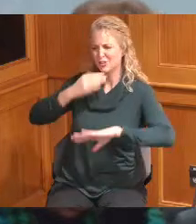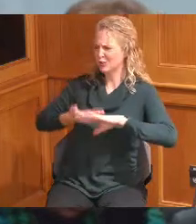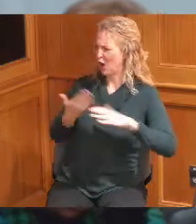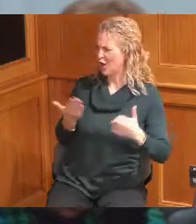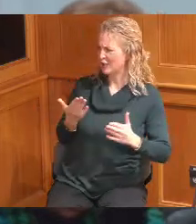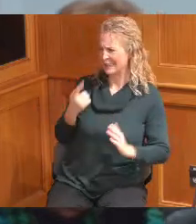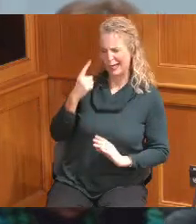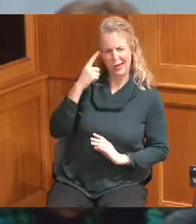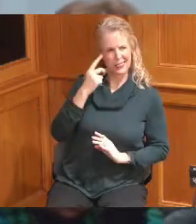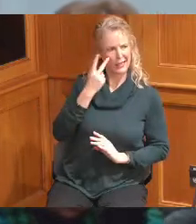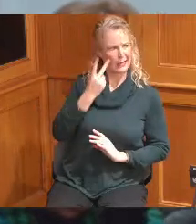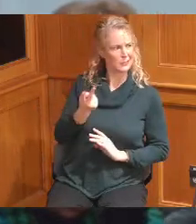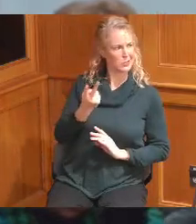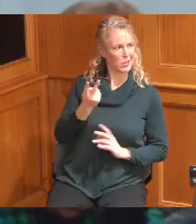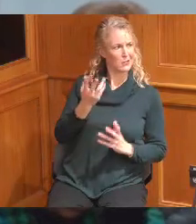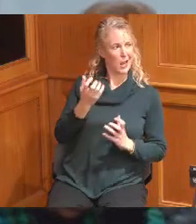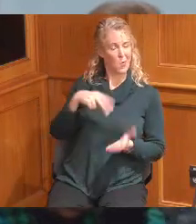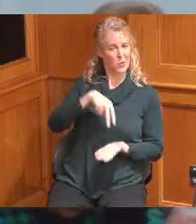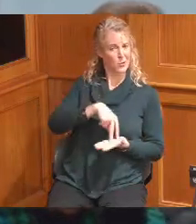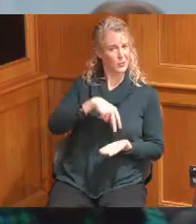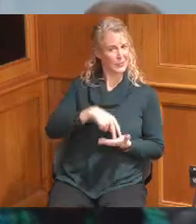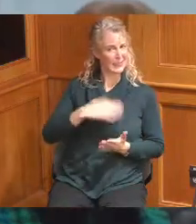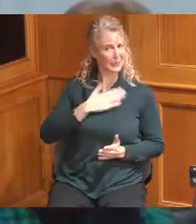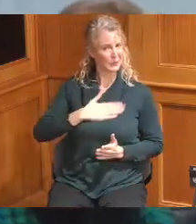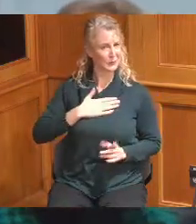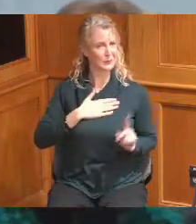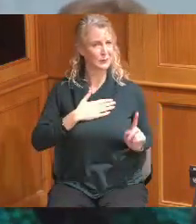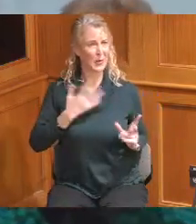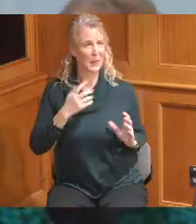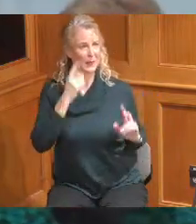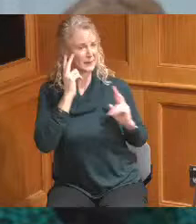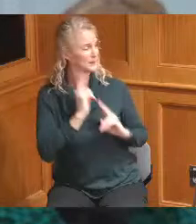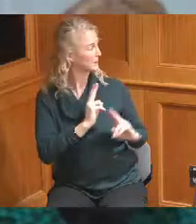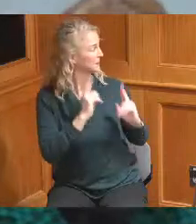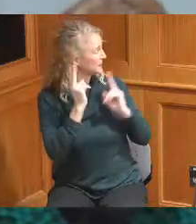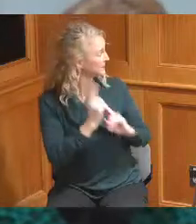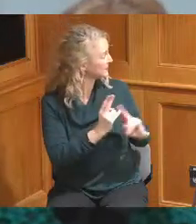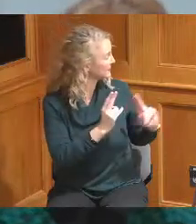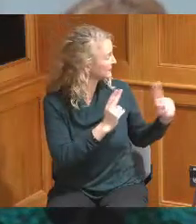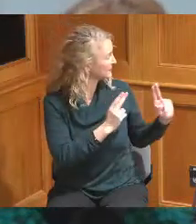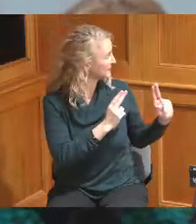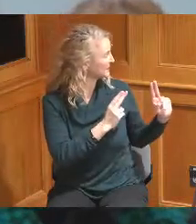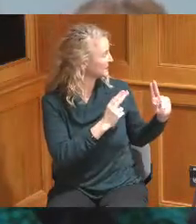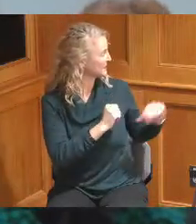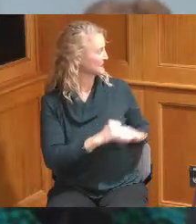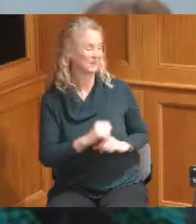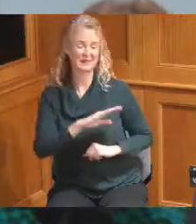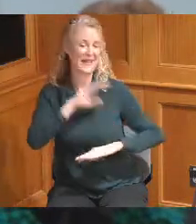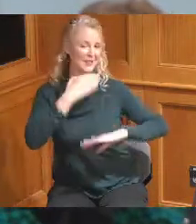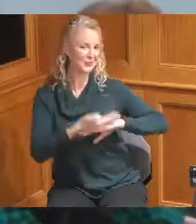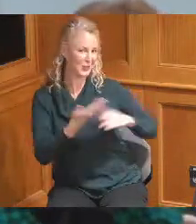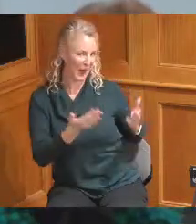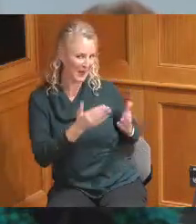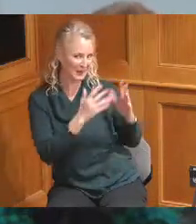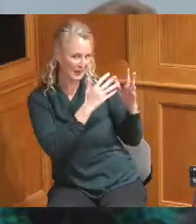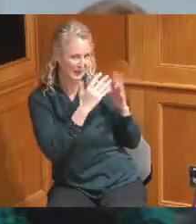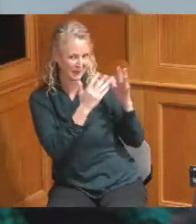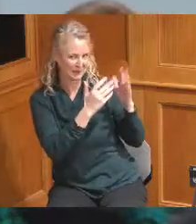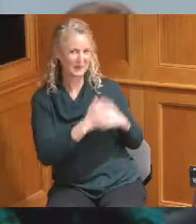somewhere. I don't want her to stand up, be recognized. Give her a round of applause.